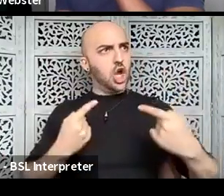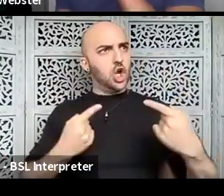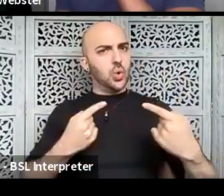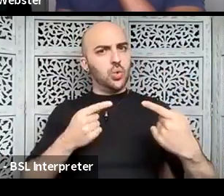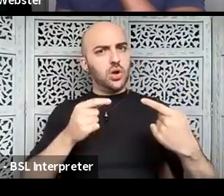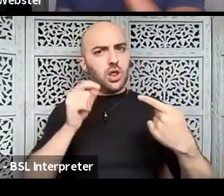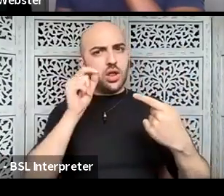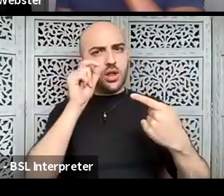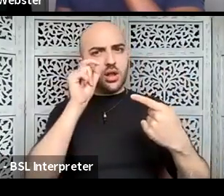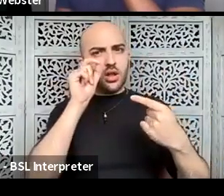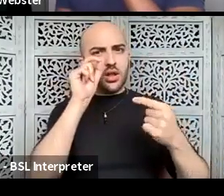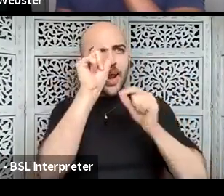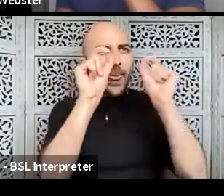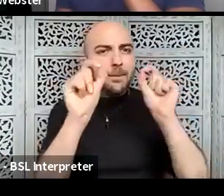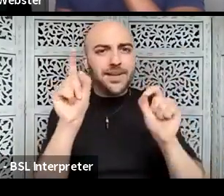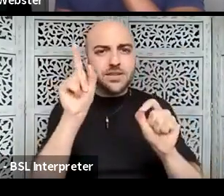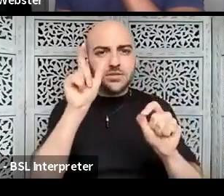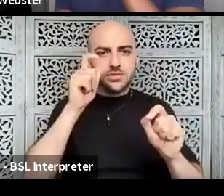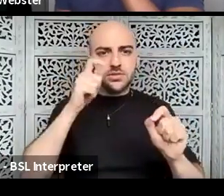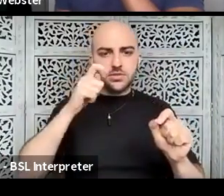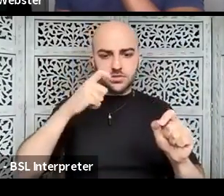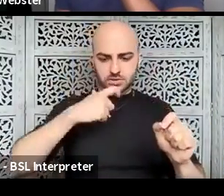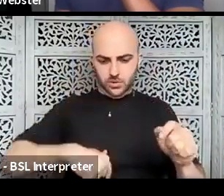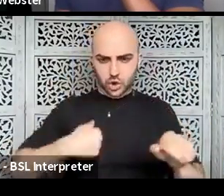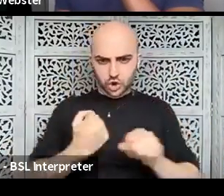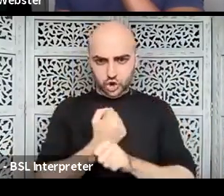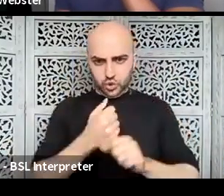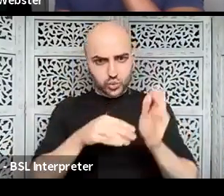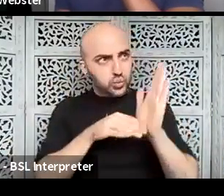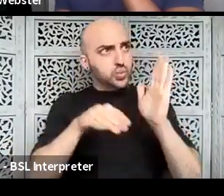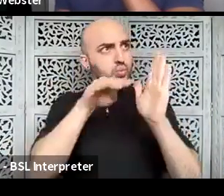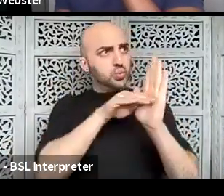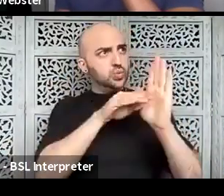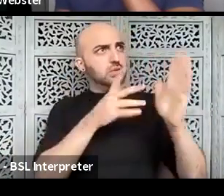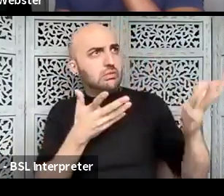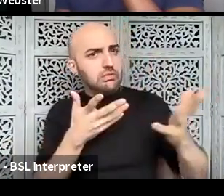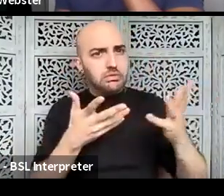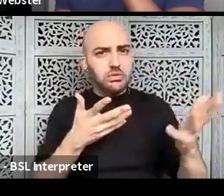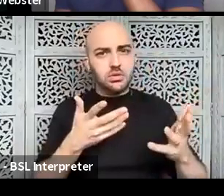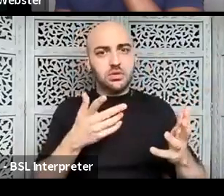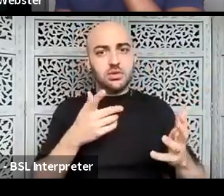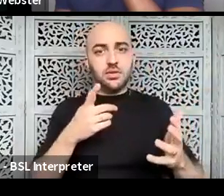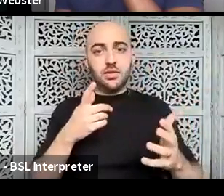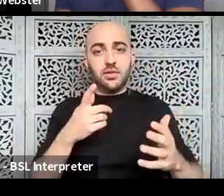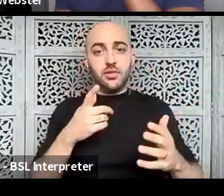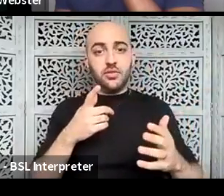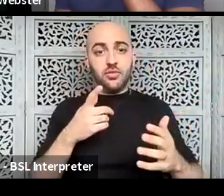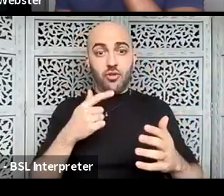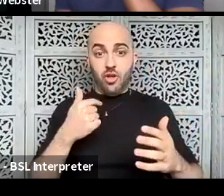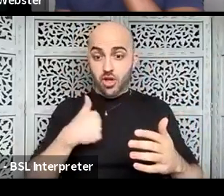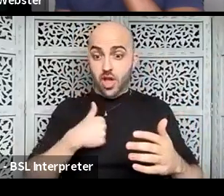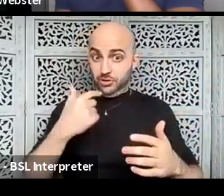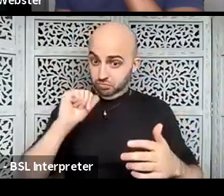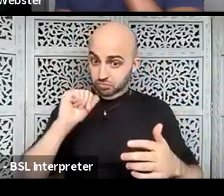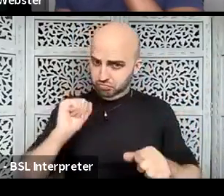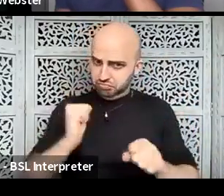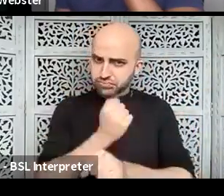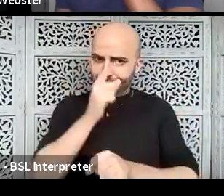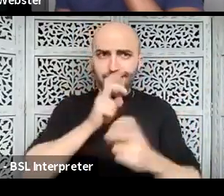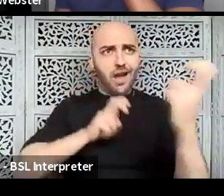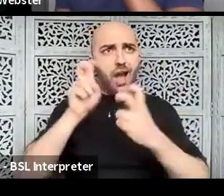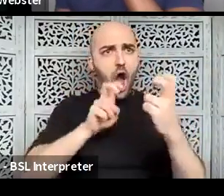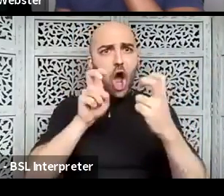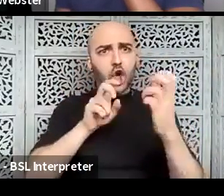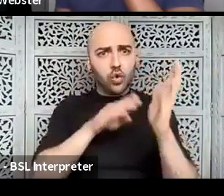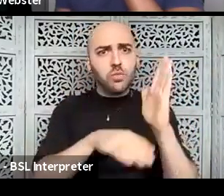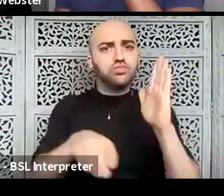that person is doing. And so again, it just means that people who probably could argue for a promotion are like left in mid-level because